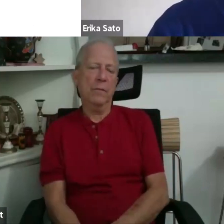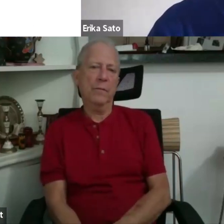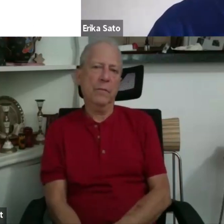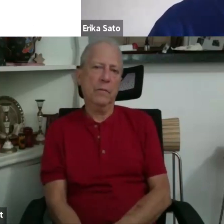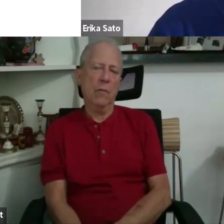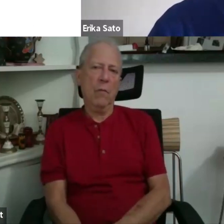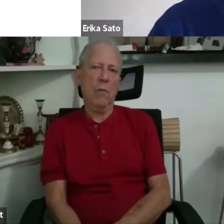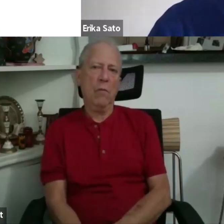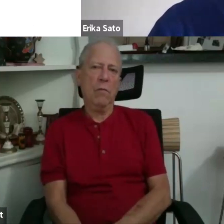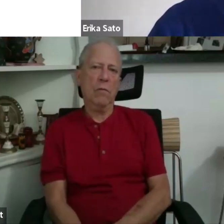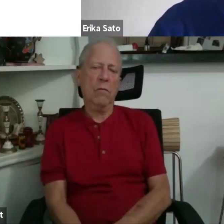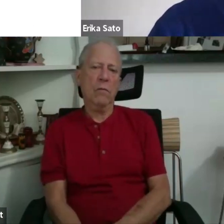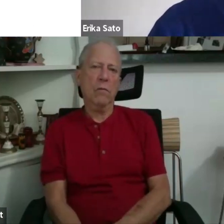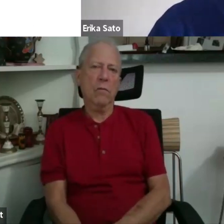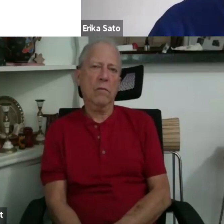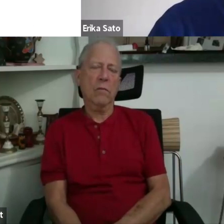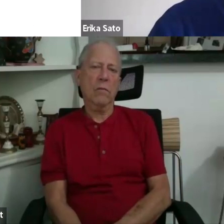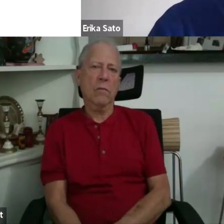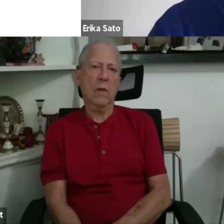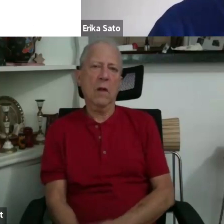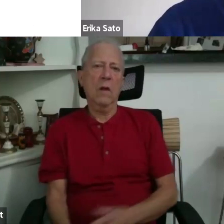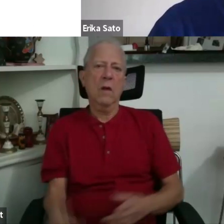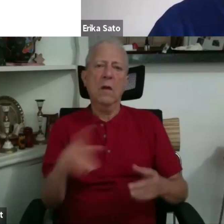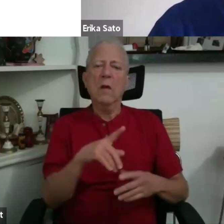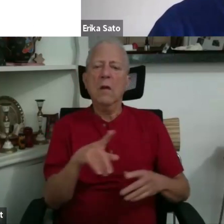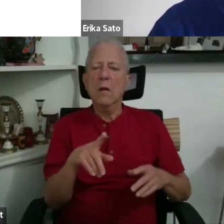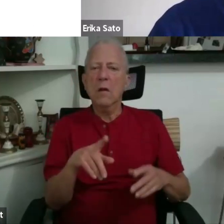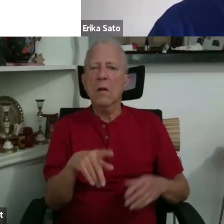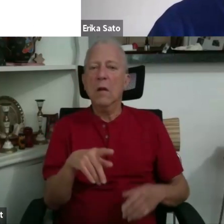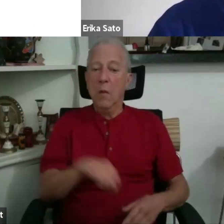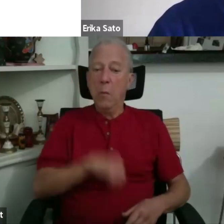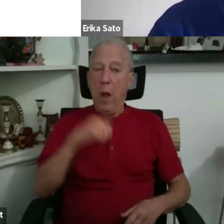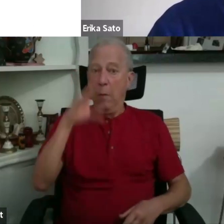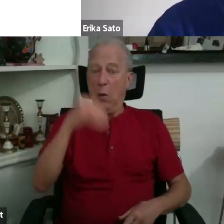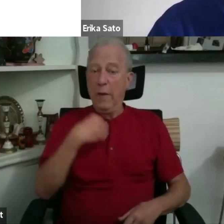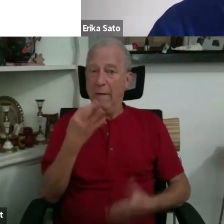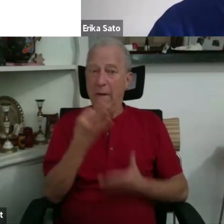Thank you. And do the Proud Boys have a fiscal sponsor?